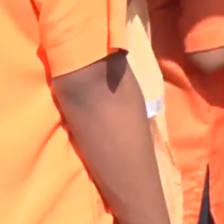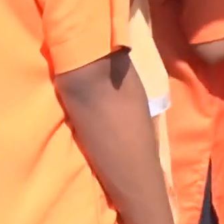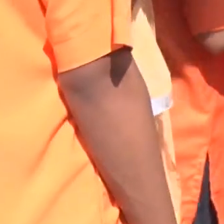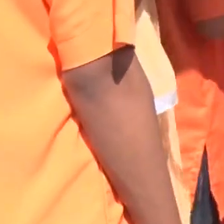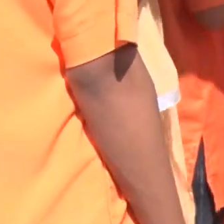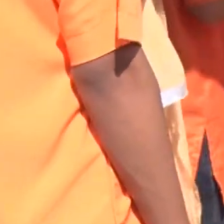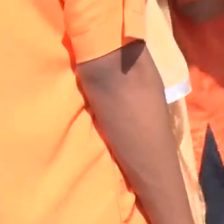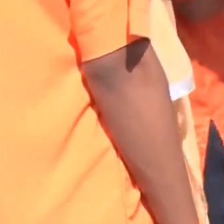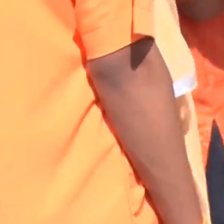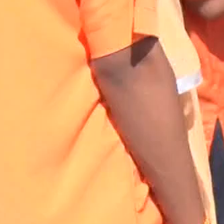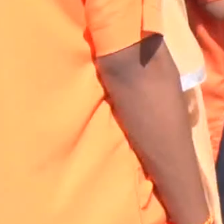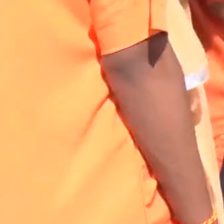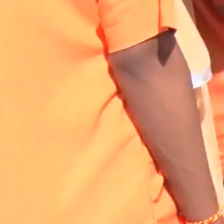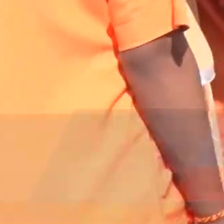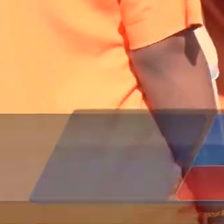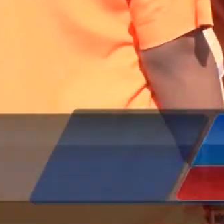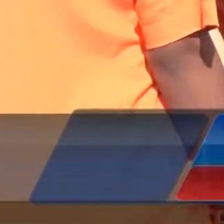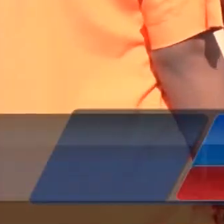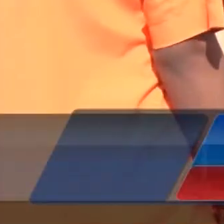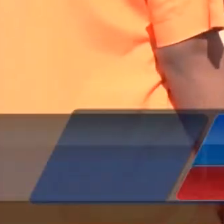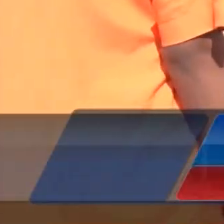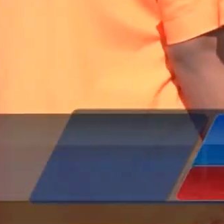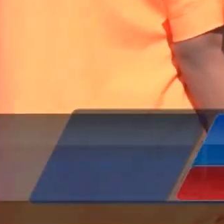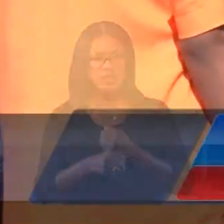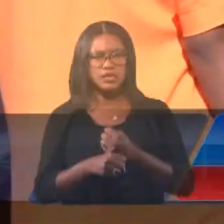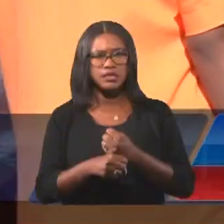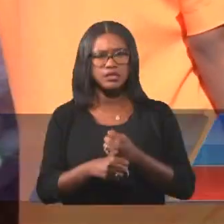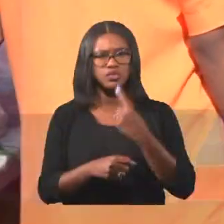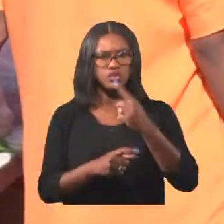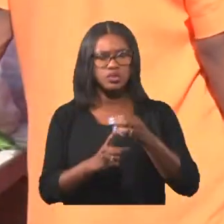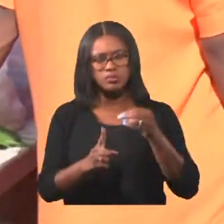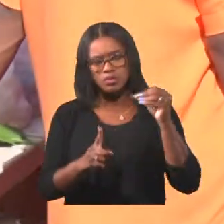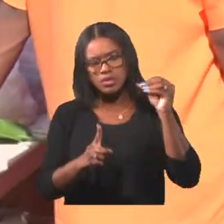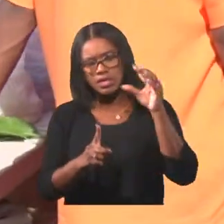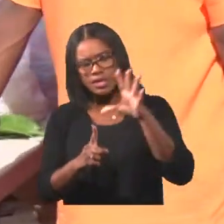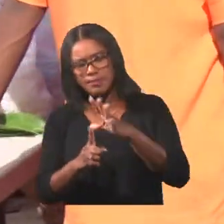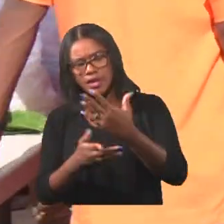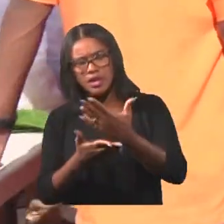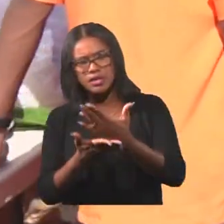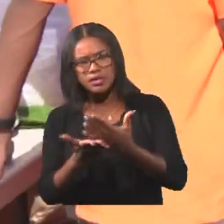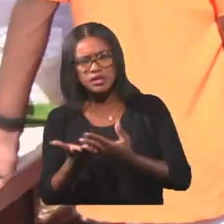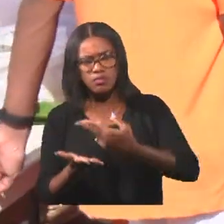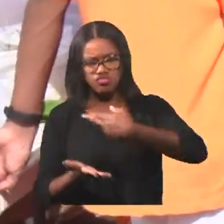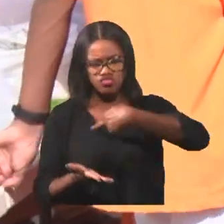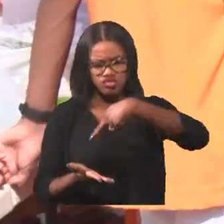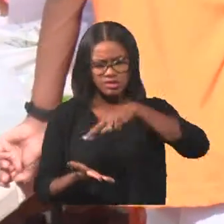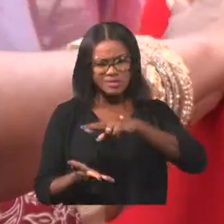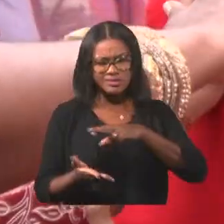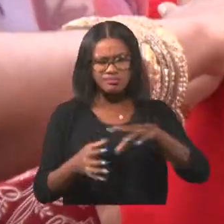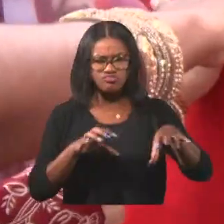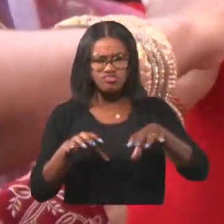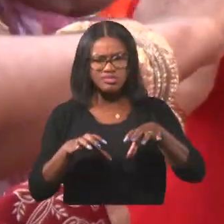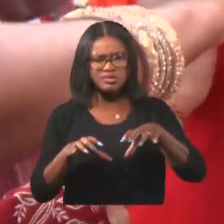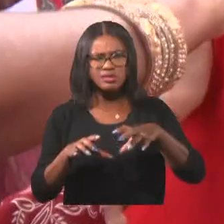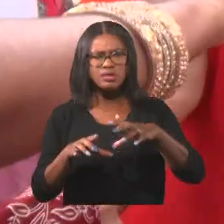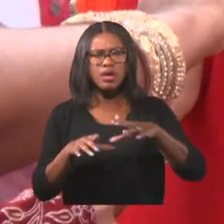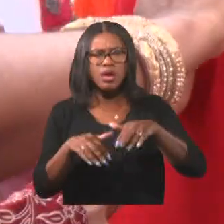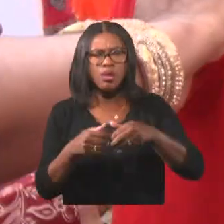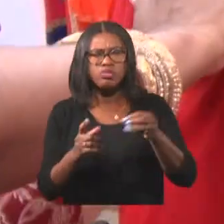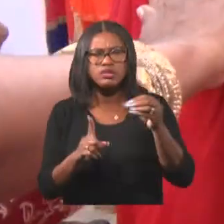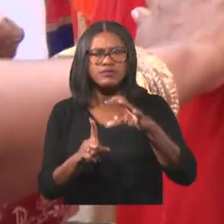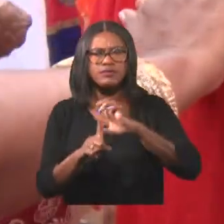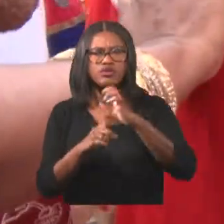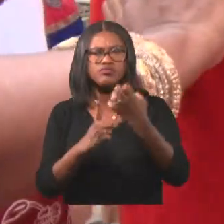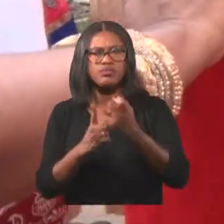In past years, concerns have been voiced about the impact of some religious practices on the environment. However, with